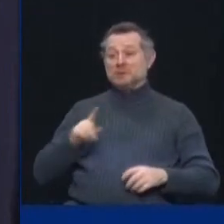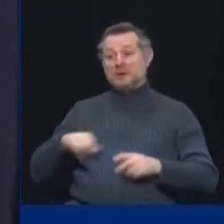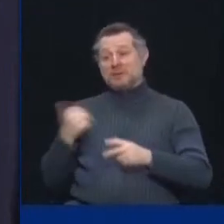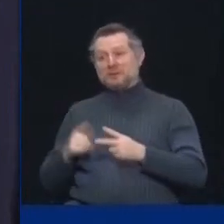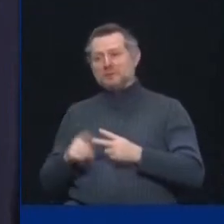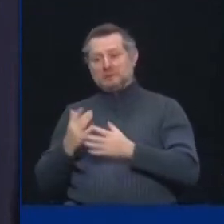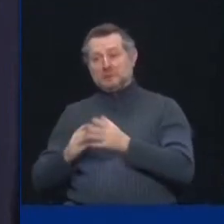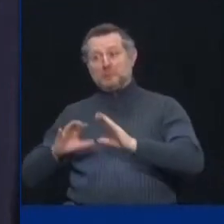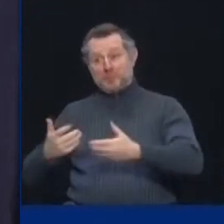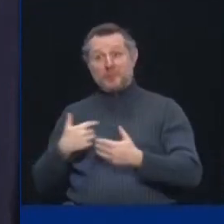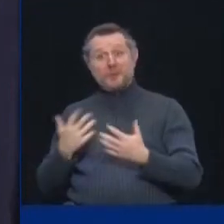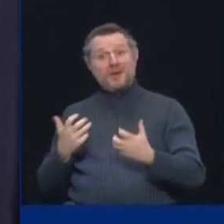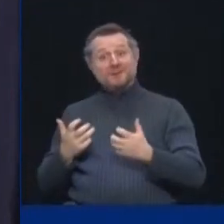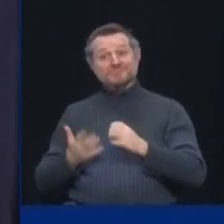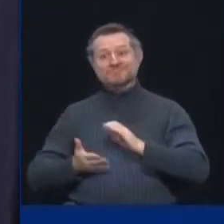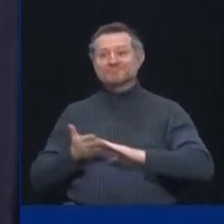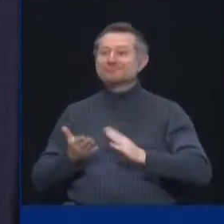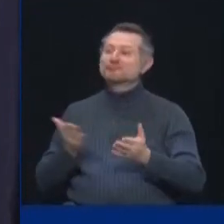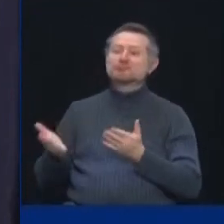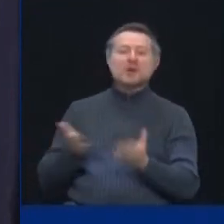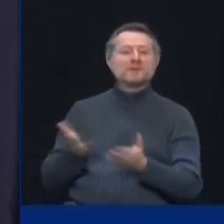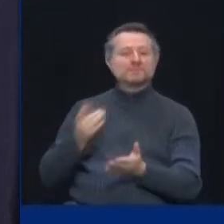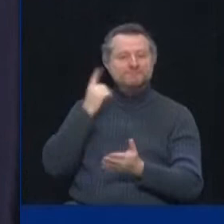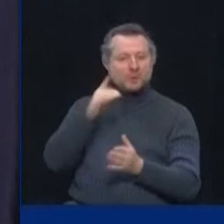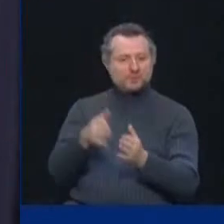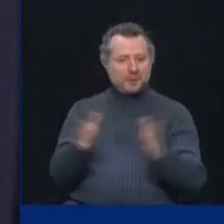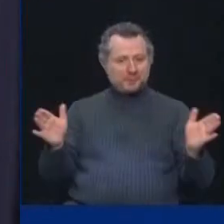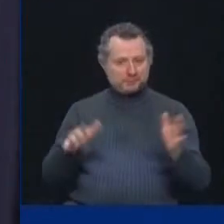the desire to make change for people.